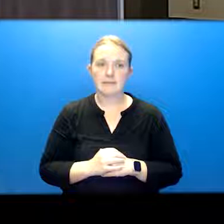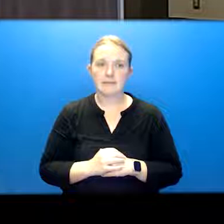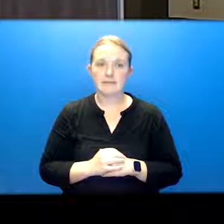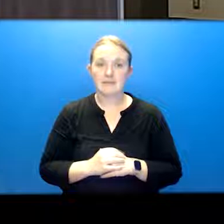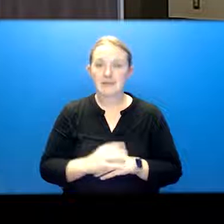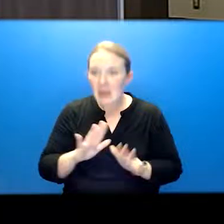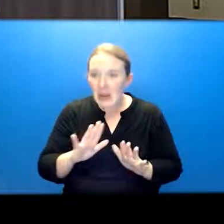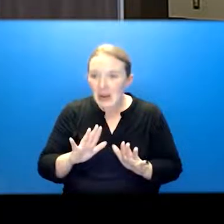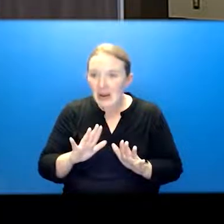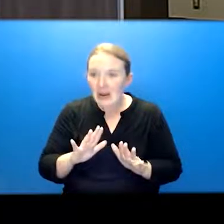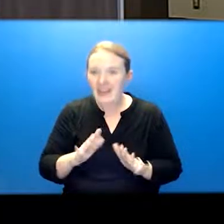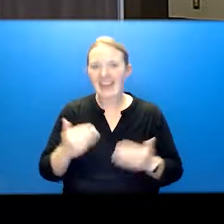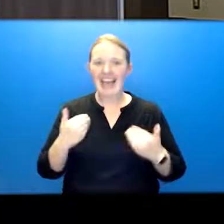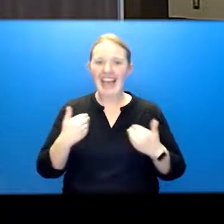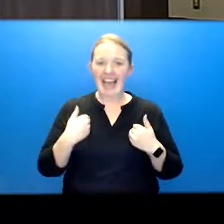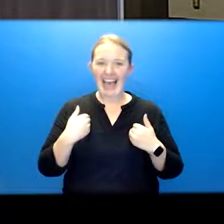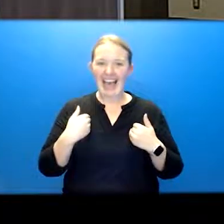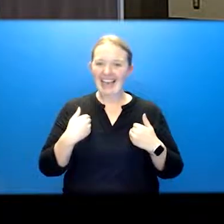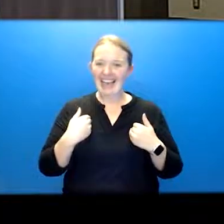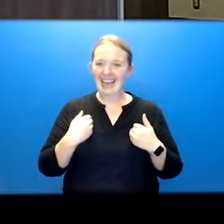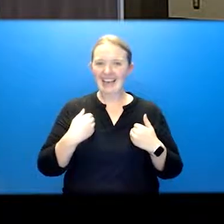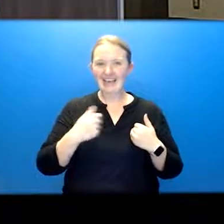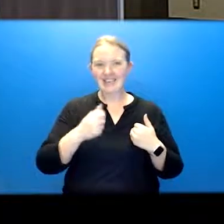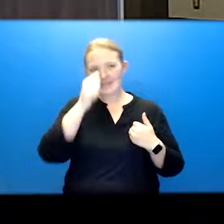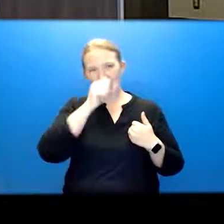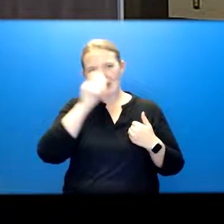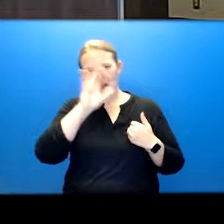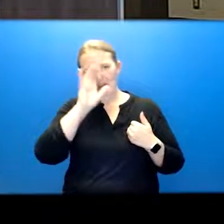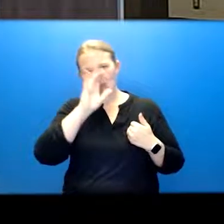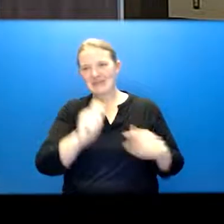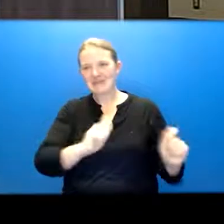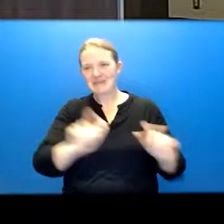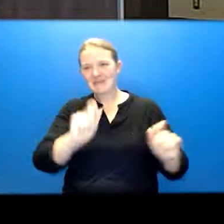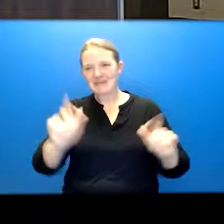Oh, I got some animation on this slide. So